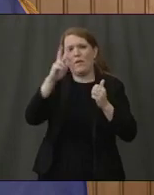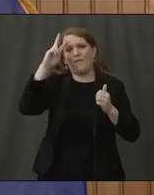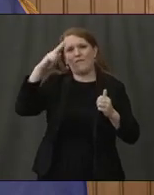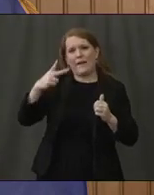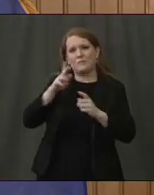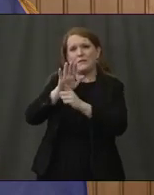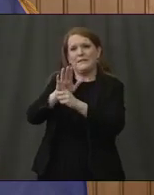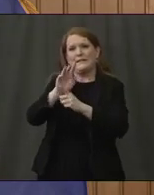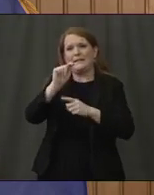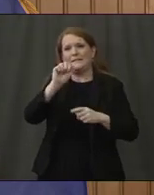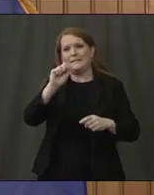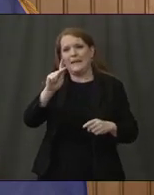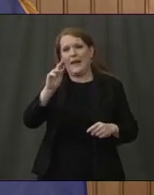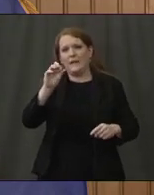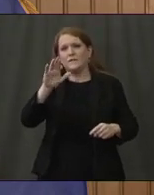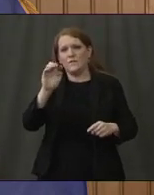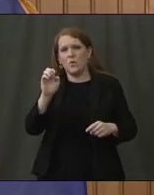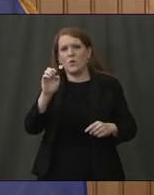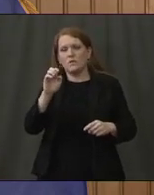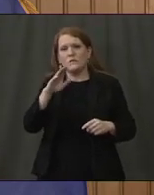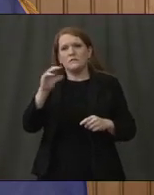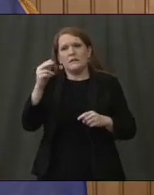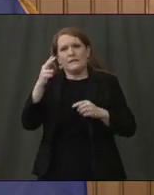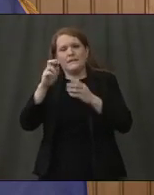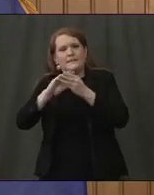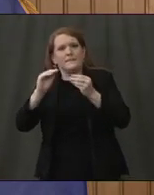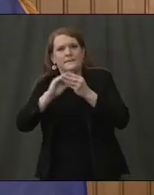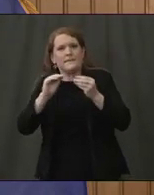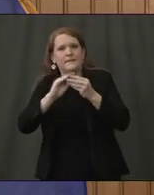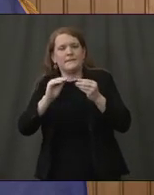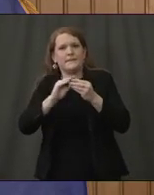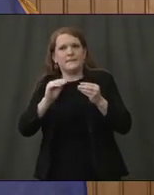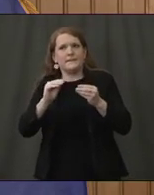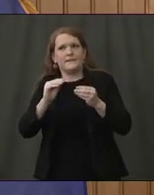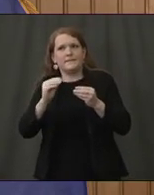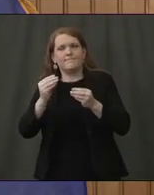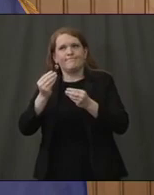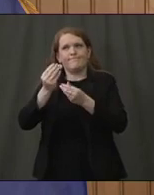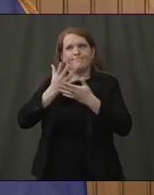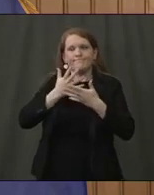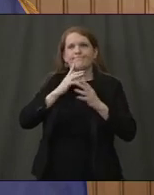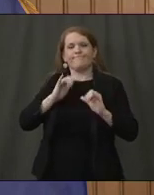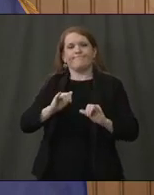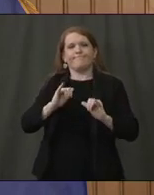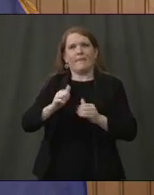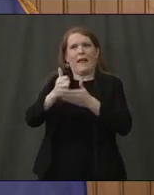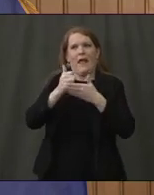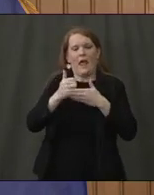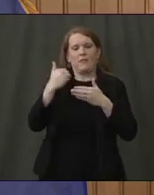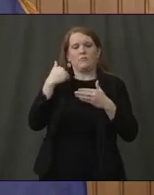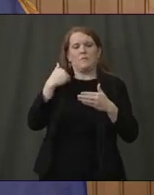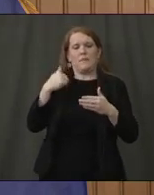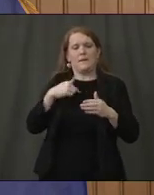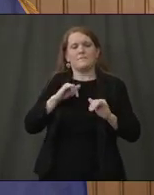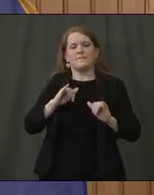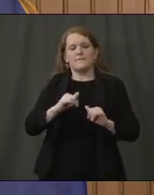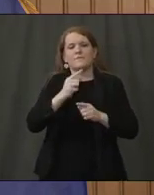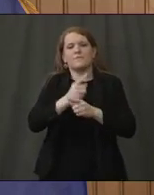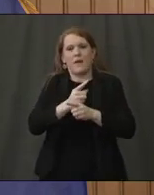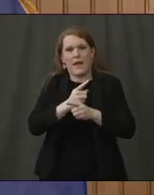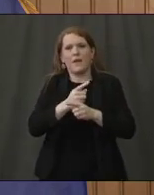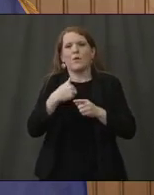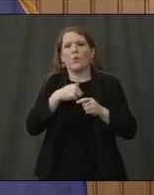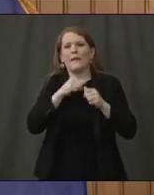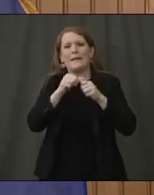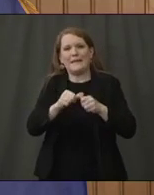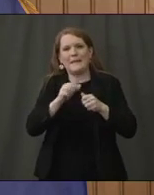sobering reminders that when we talk about the next day, it may not be the next day, it may be the next year. And it